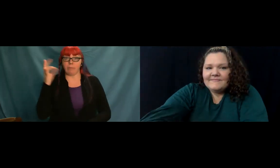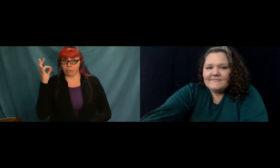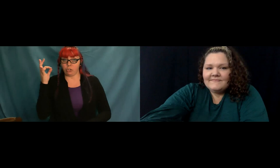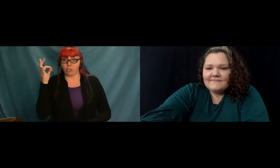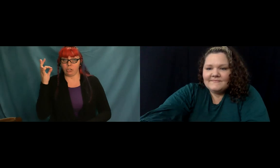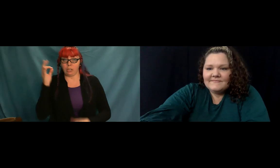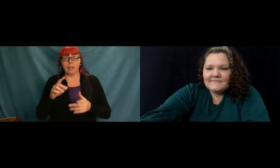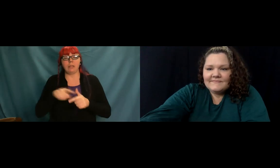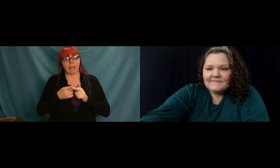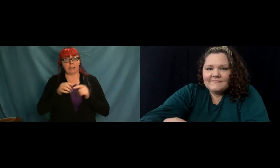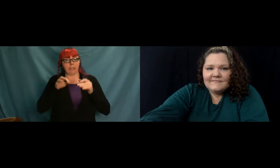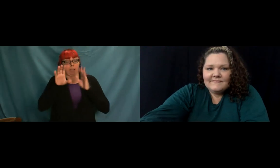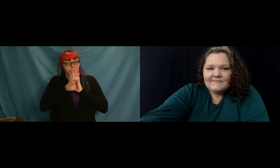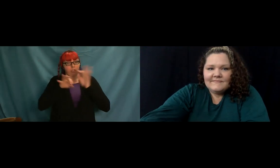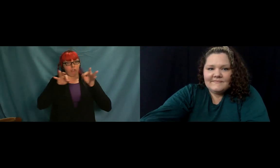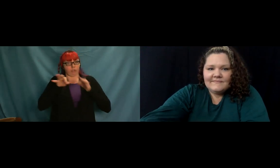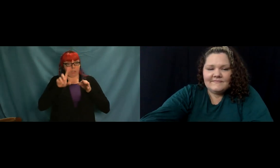descriptions in both languages?